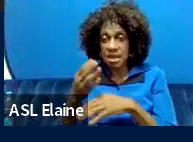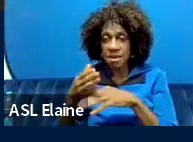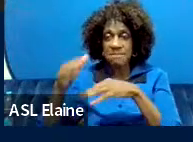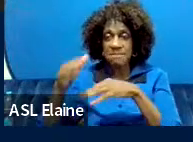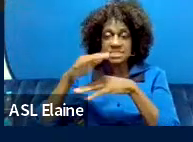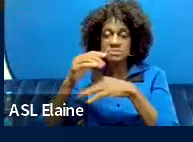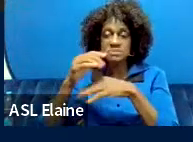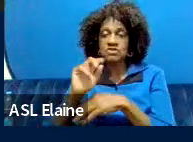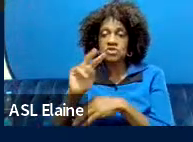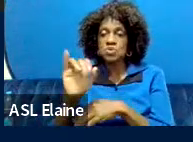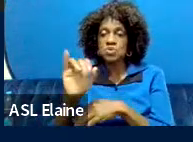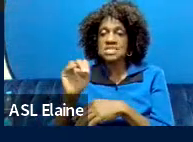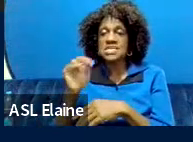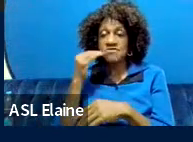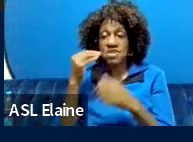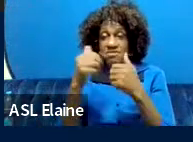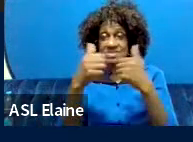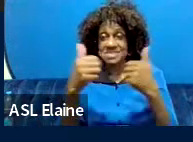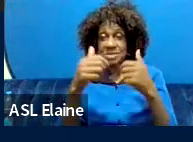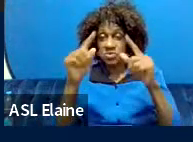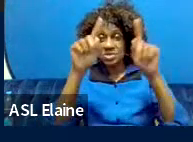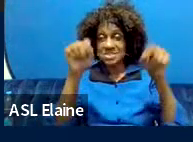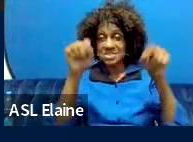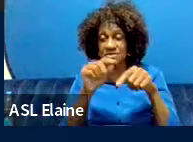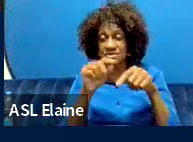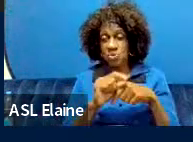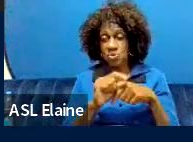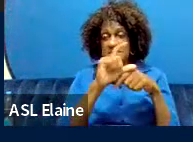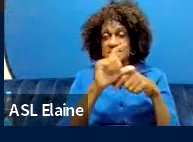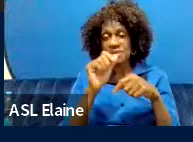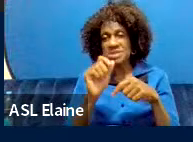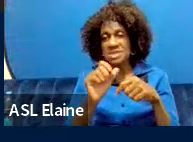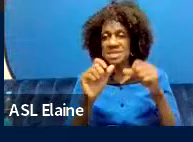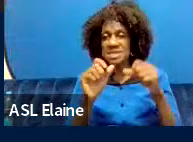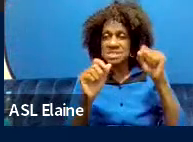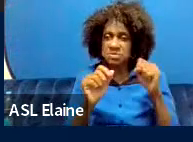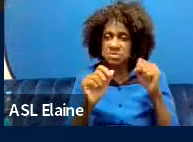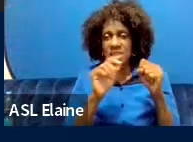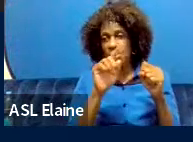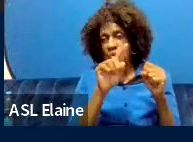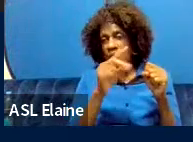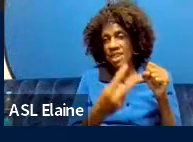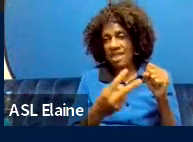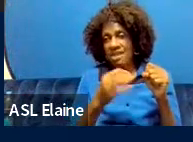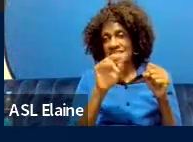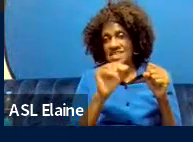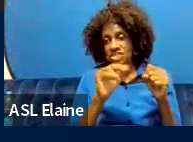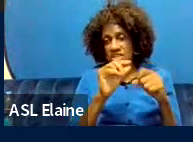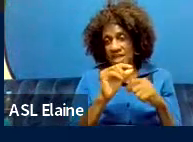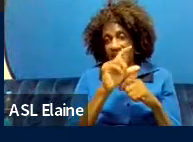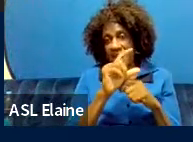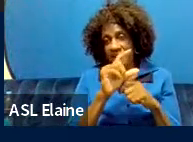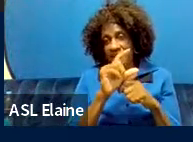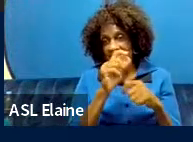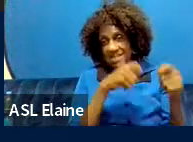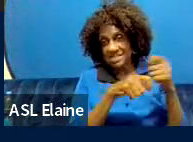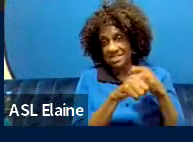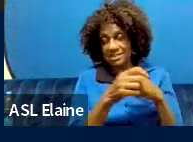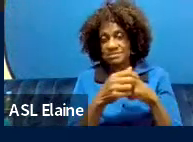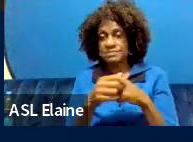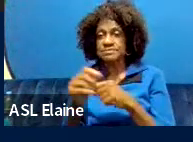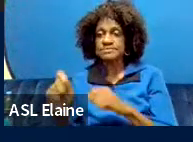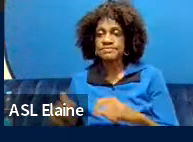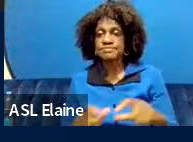But if you have separate signs, the raised characters may be as small as 1/2 an inch high instead. Next slide,